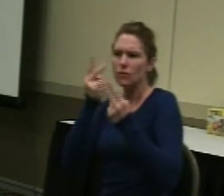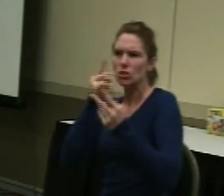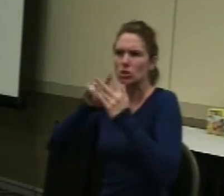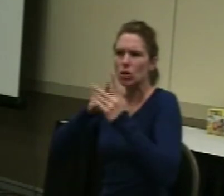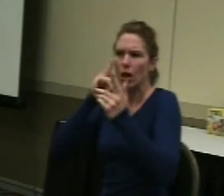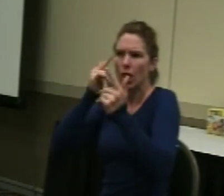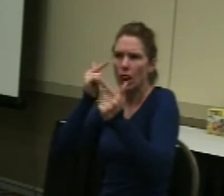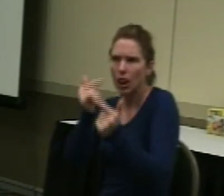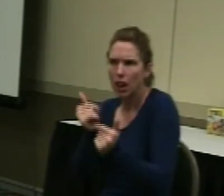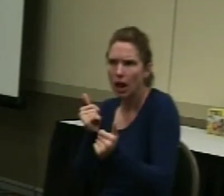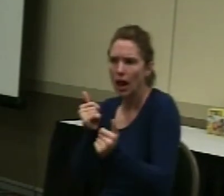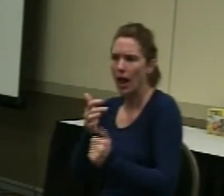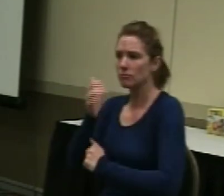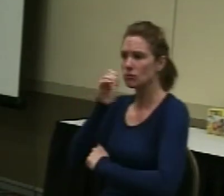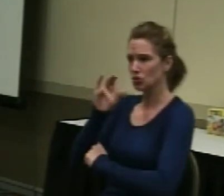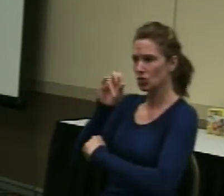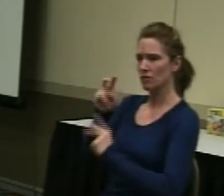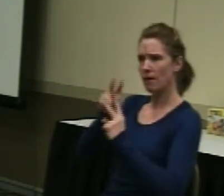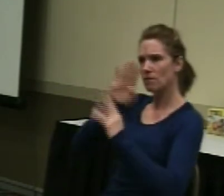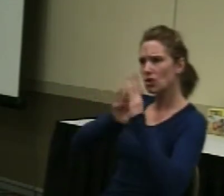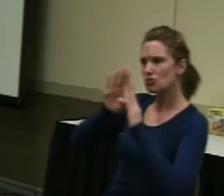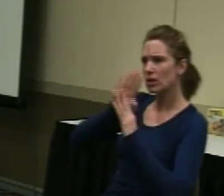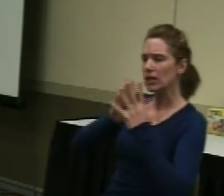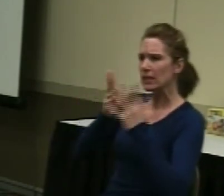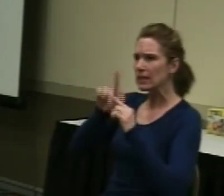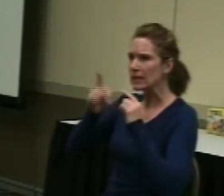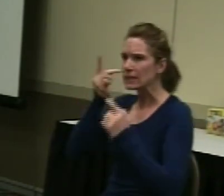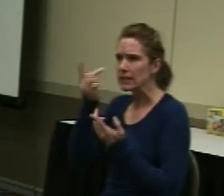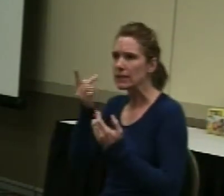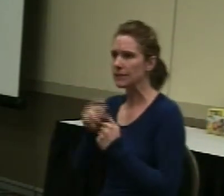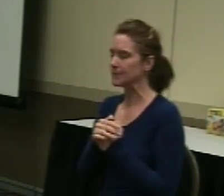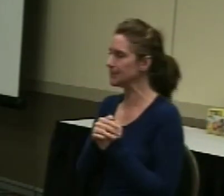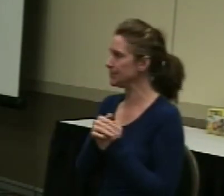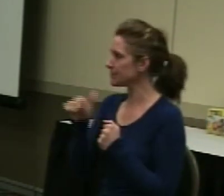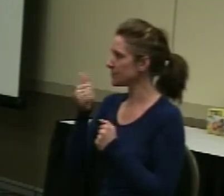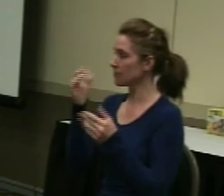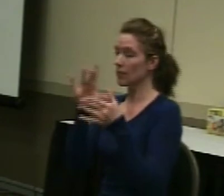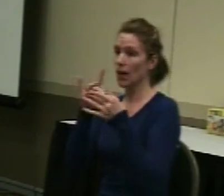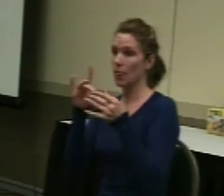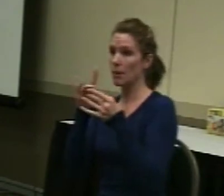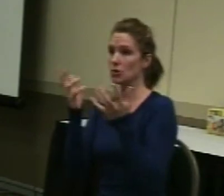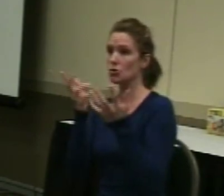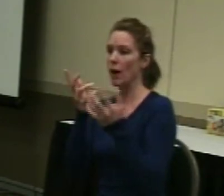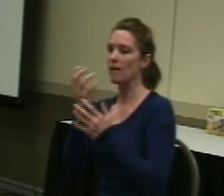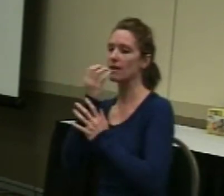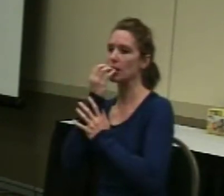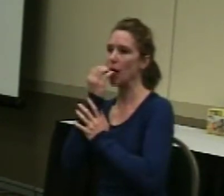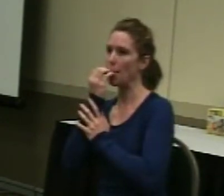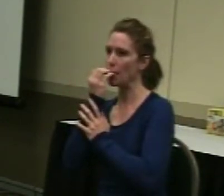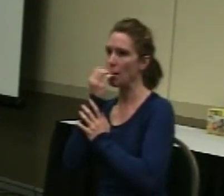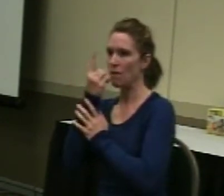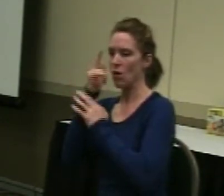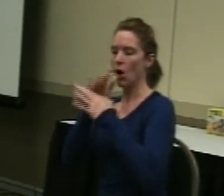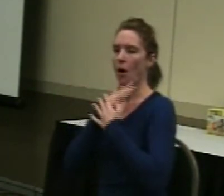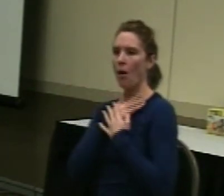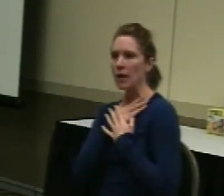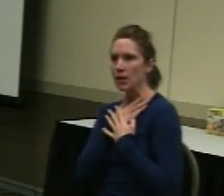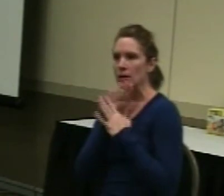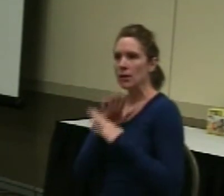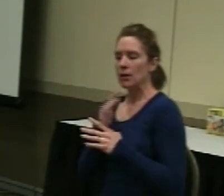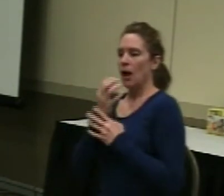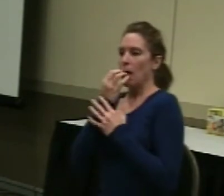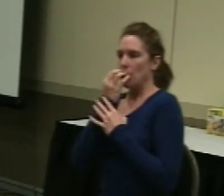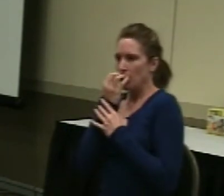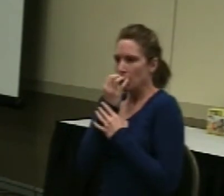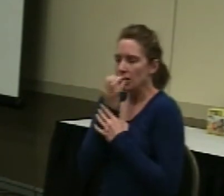very necessary to check. Thank you. One of the other things it mentions is she puts her fingers in her mouth for calming, so maybe figuring out what are